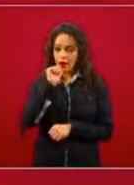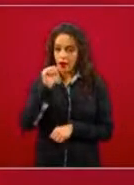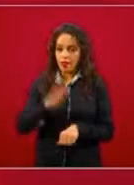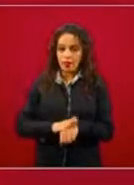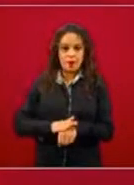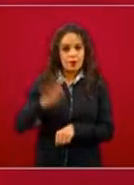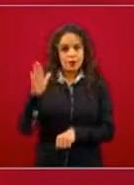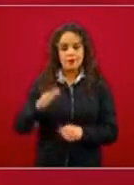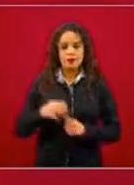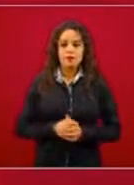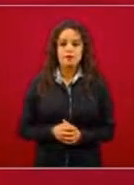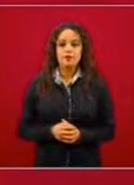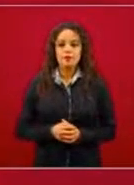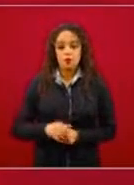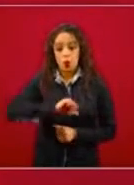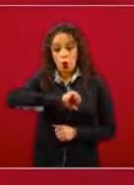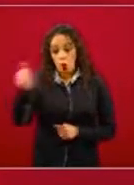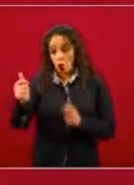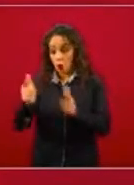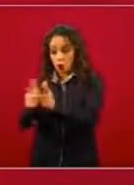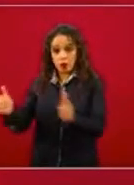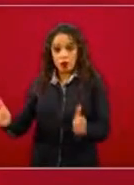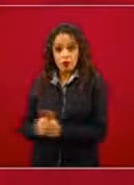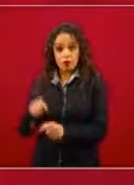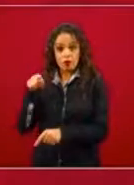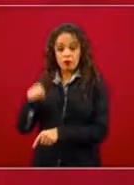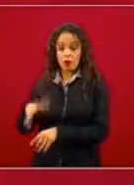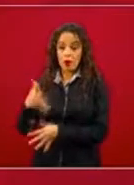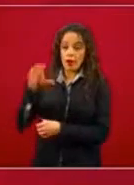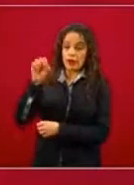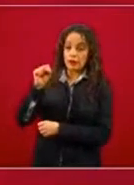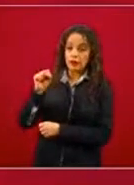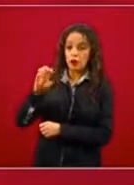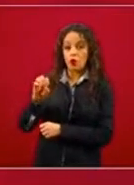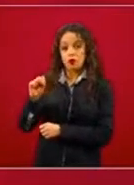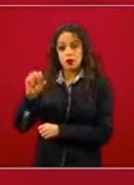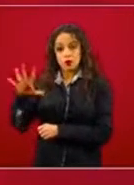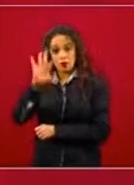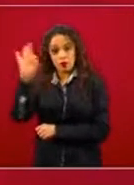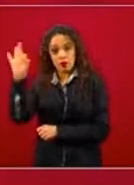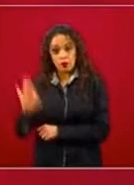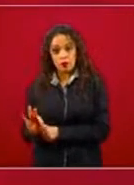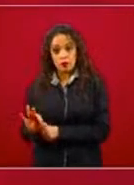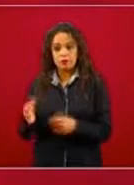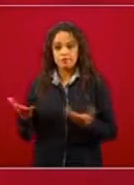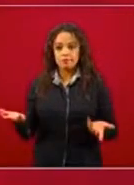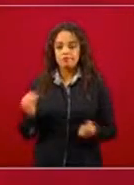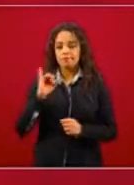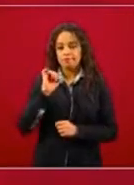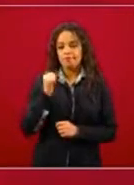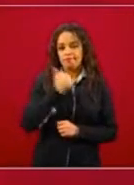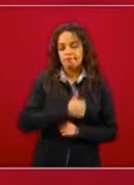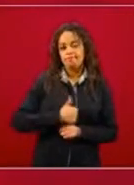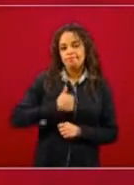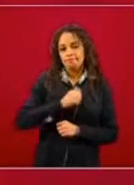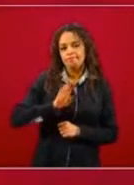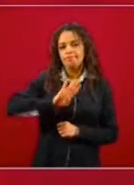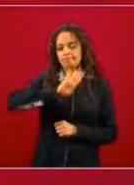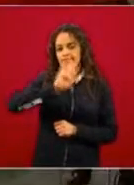25 to 30% exclusively. The rest, the other groups that lies between a 60